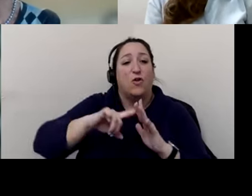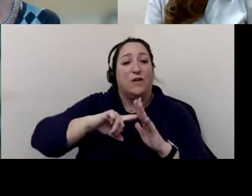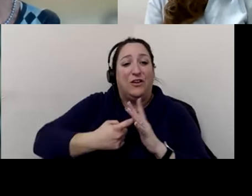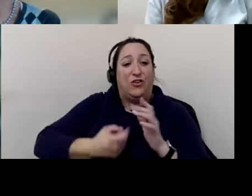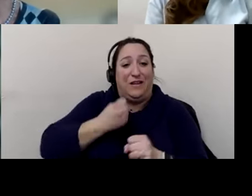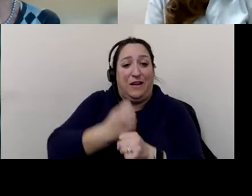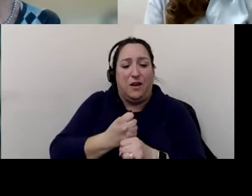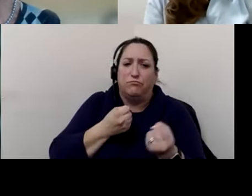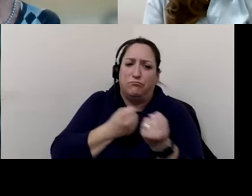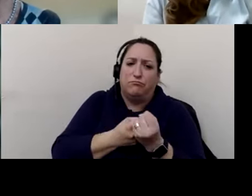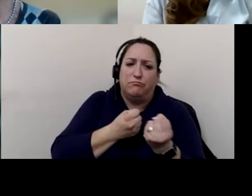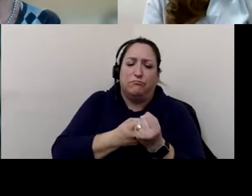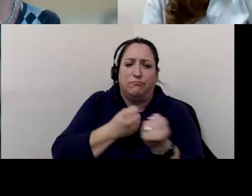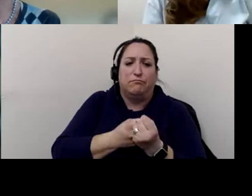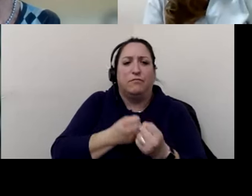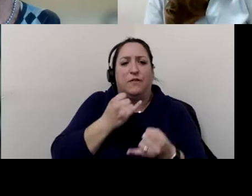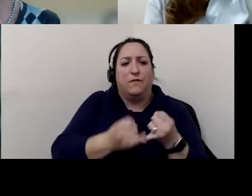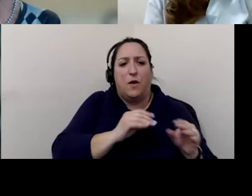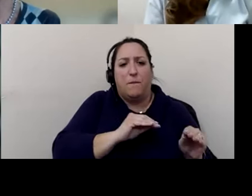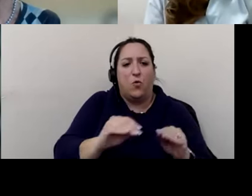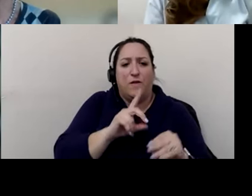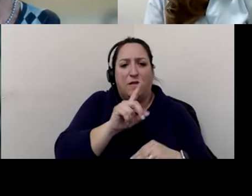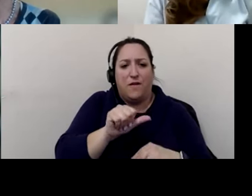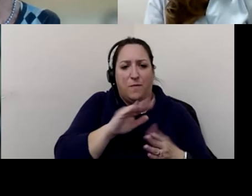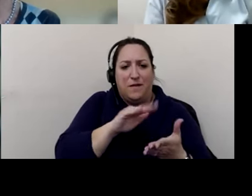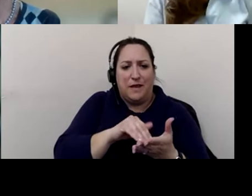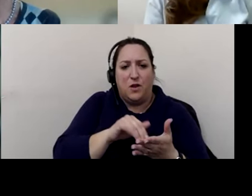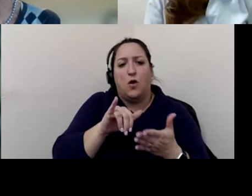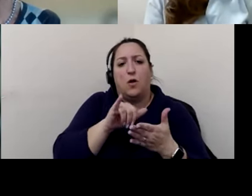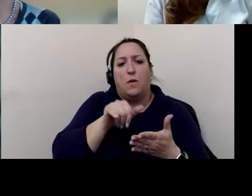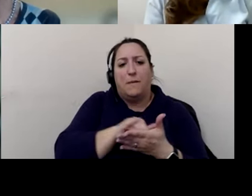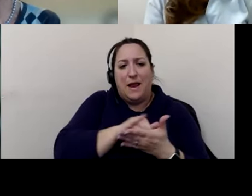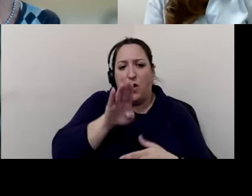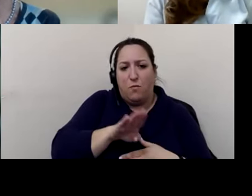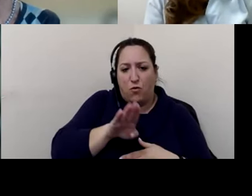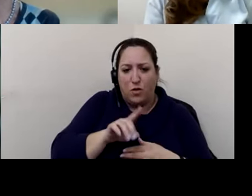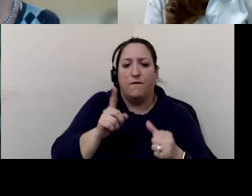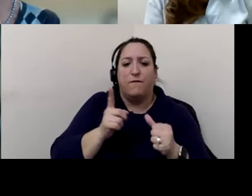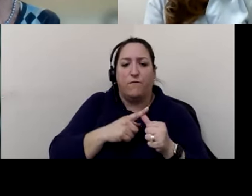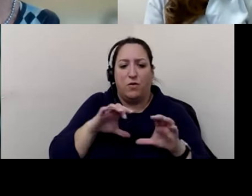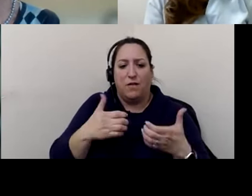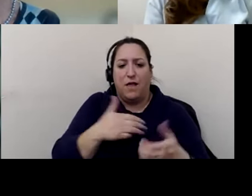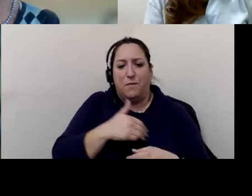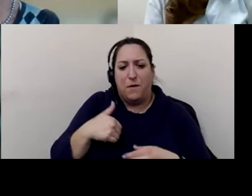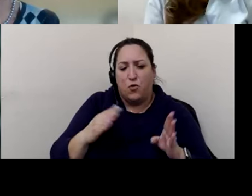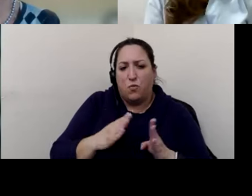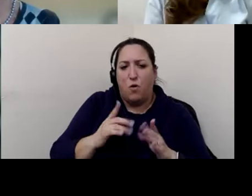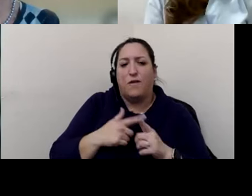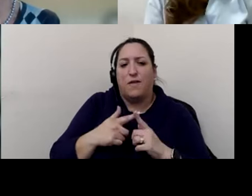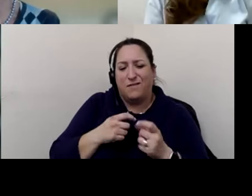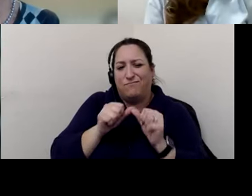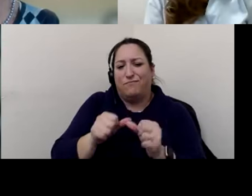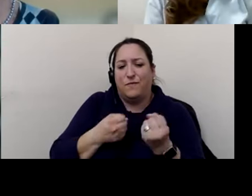she assisted in the final movements from the developmental centers in Brooklyn and Manhattan for a small number of class members, and she continued her advocacy